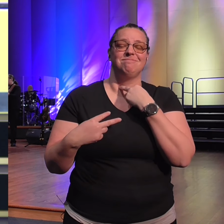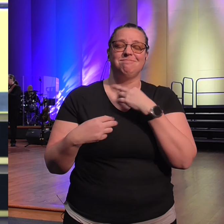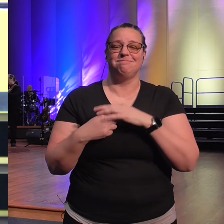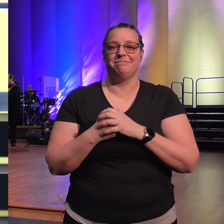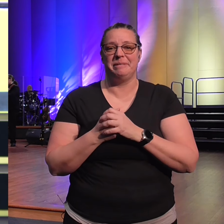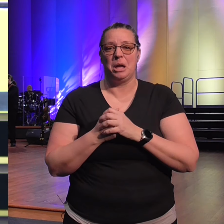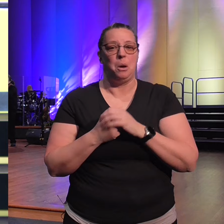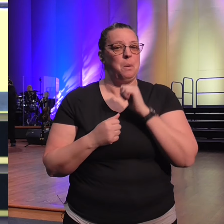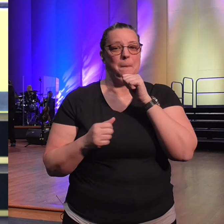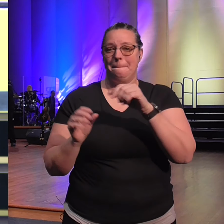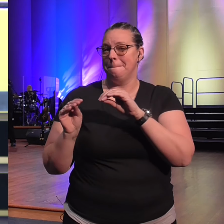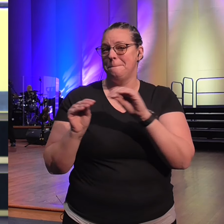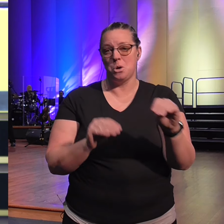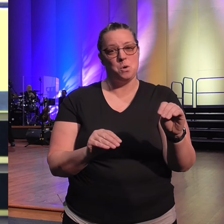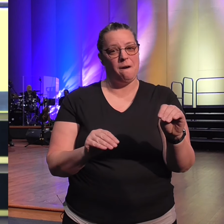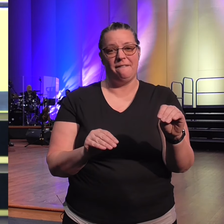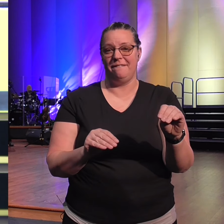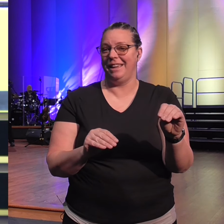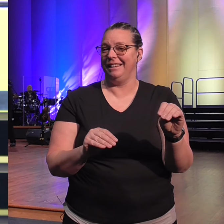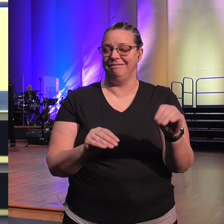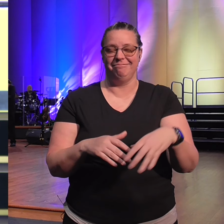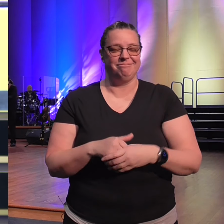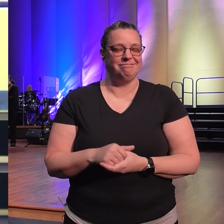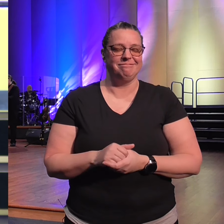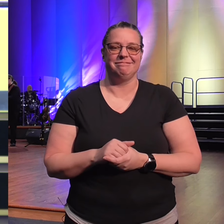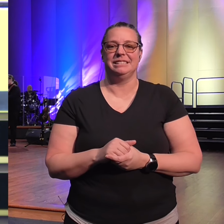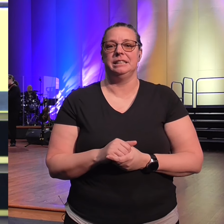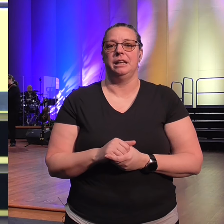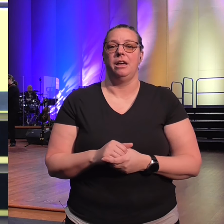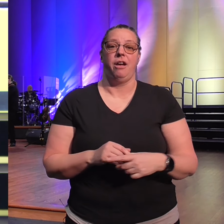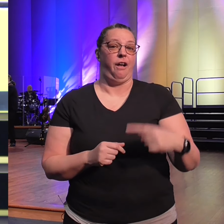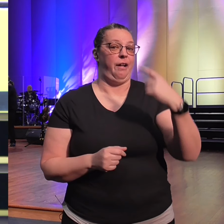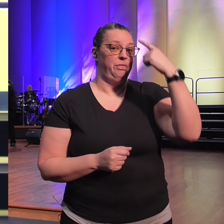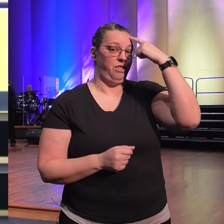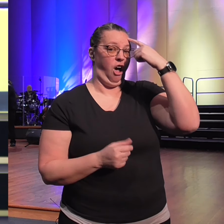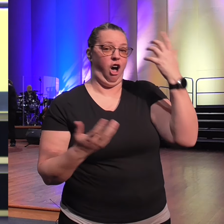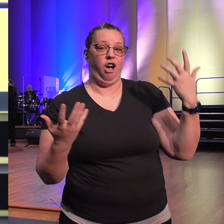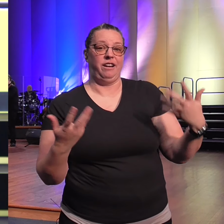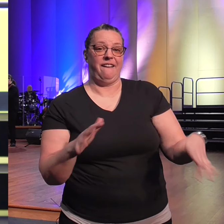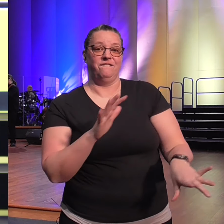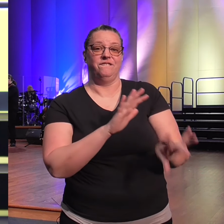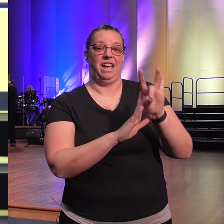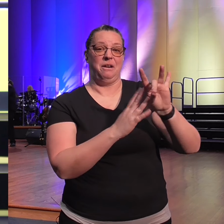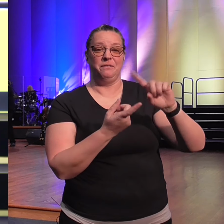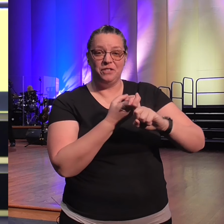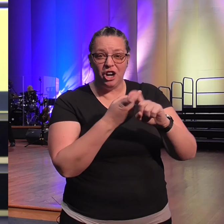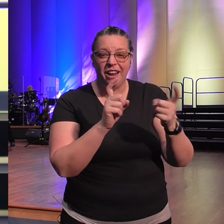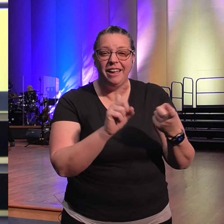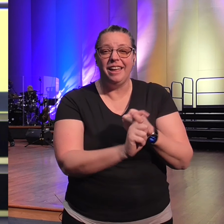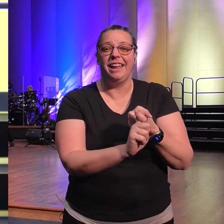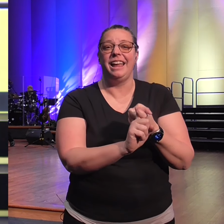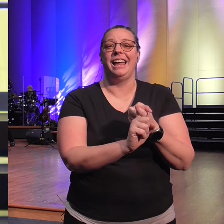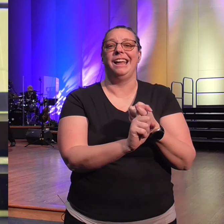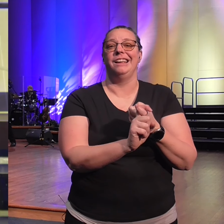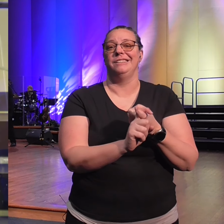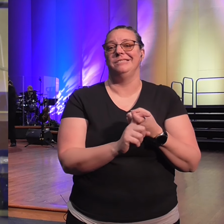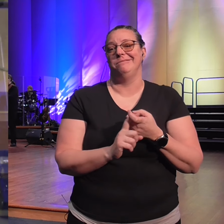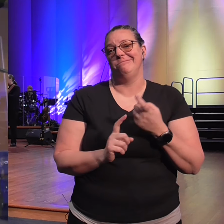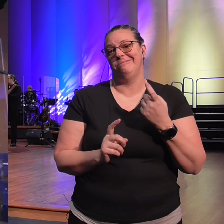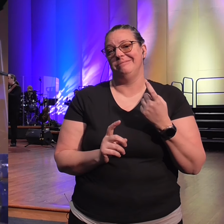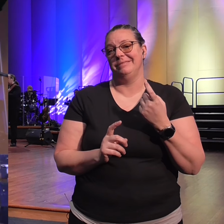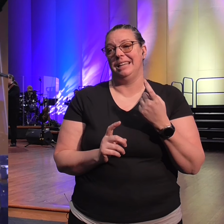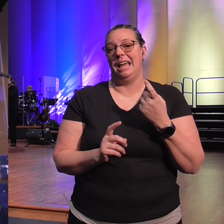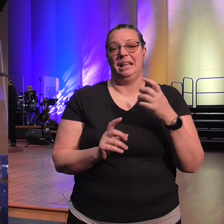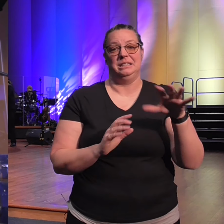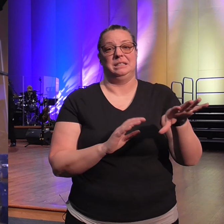but you're not moving anywhere. You thought you'd found a friend to take